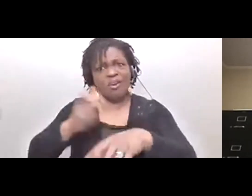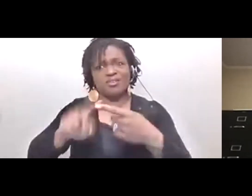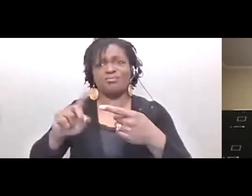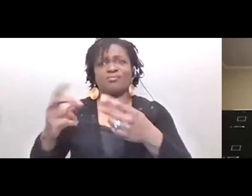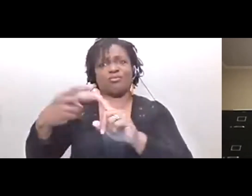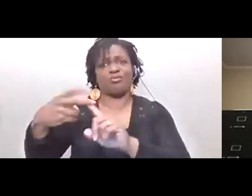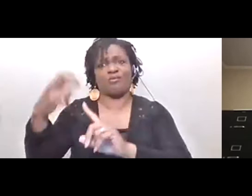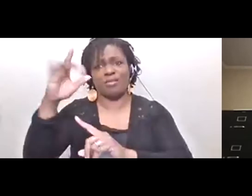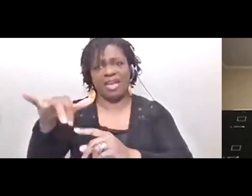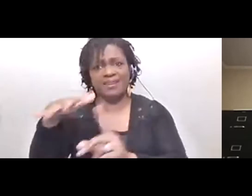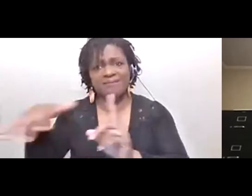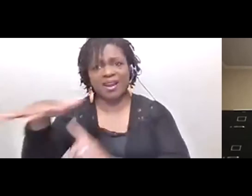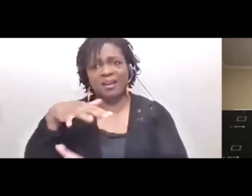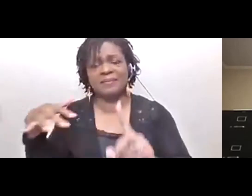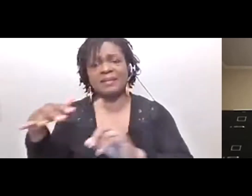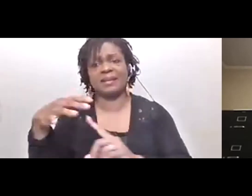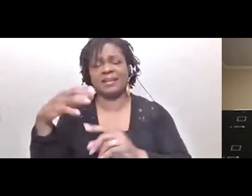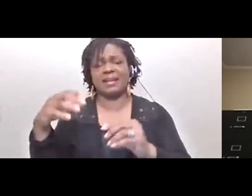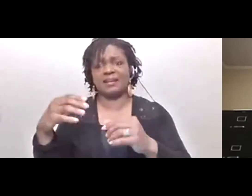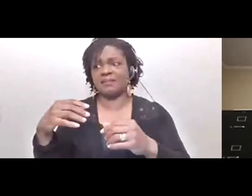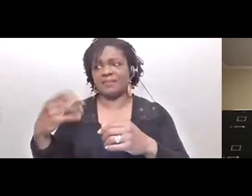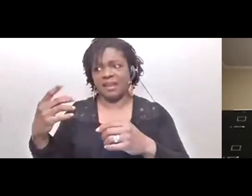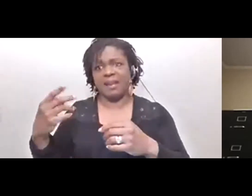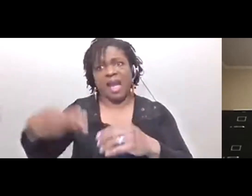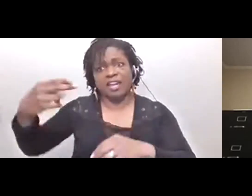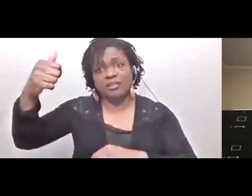environment, and dealing with higher need people, either